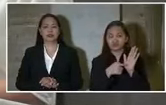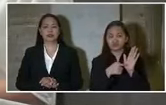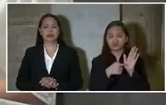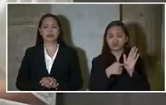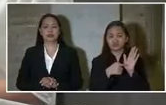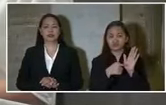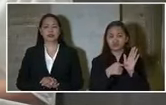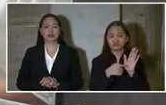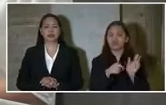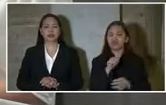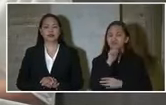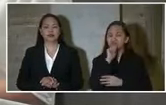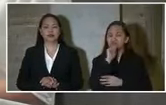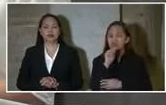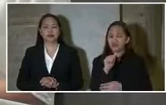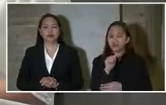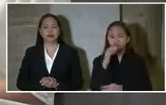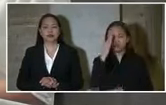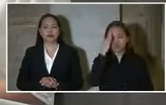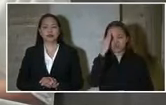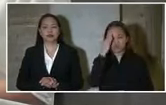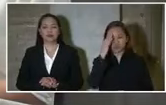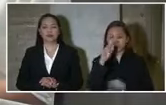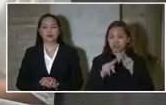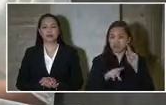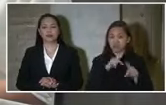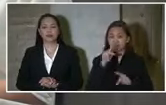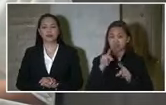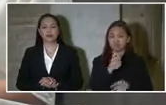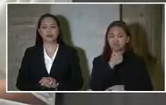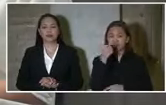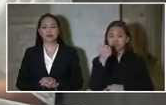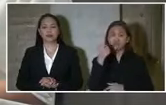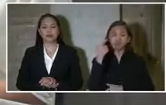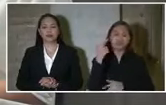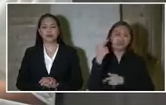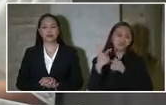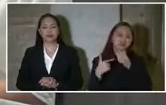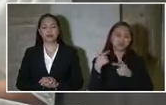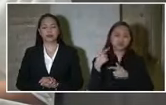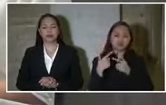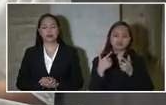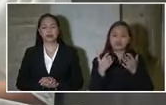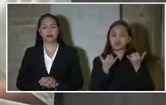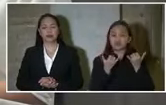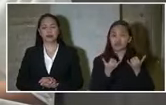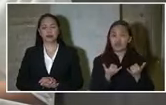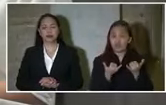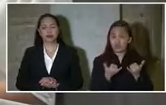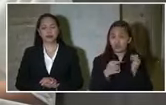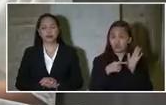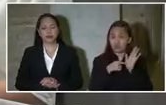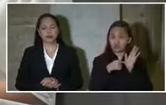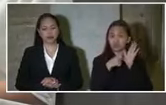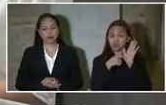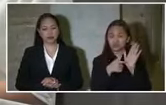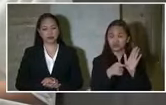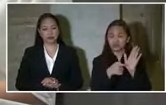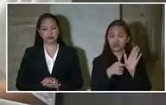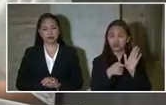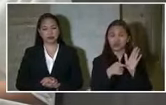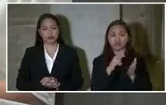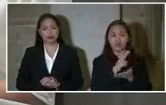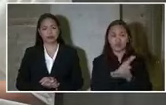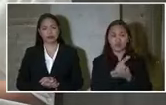It was not made known to people in other generations, as it has now been revealed to his